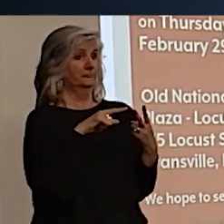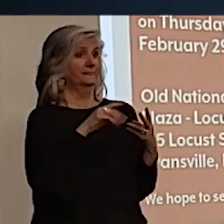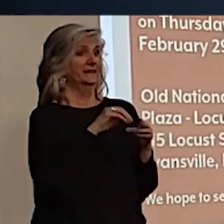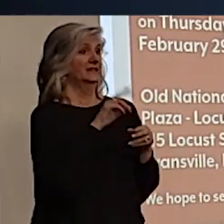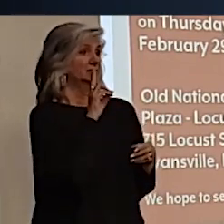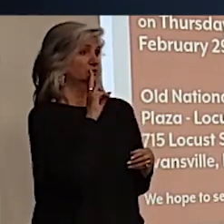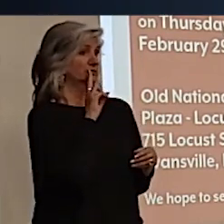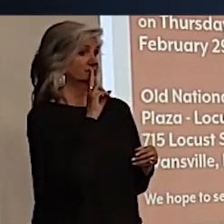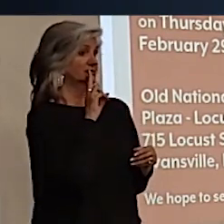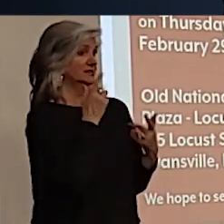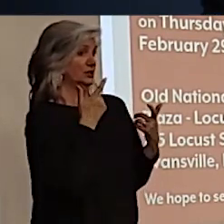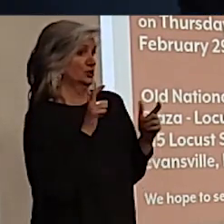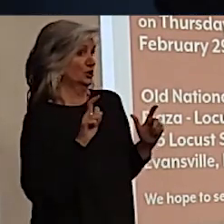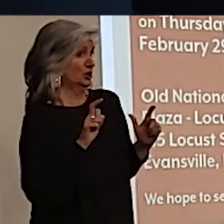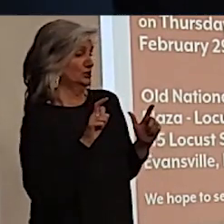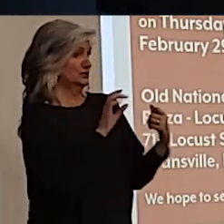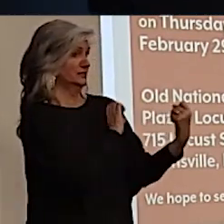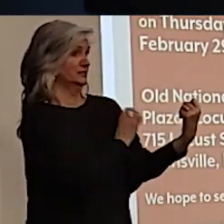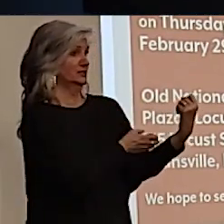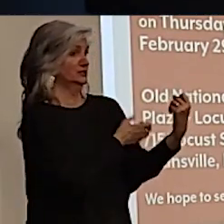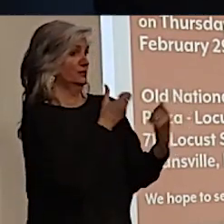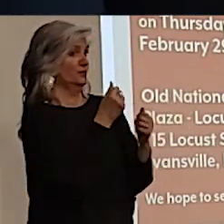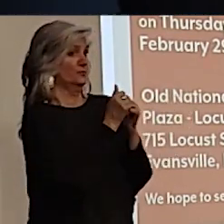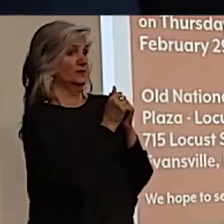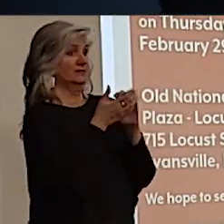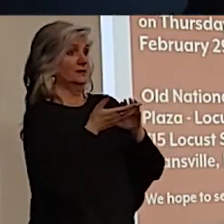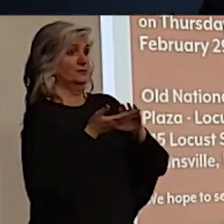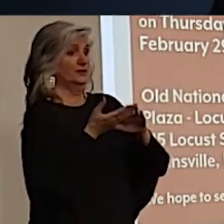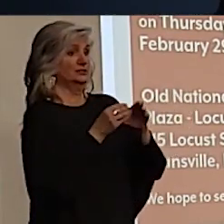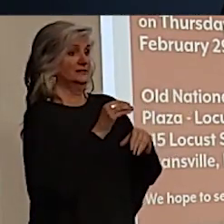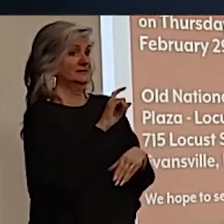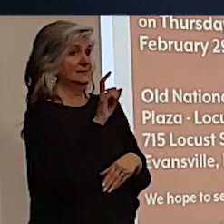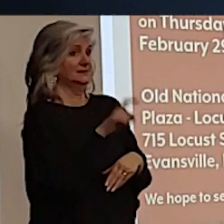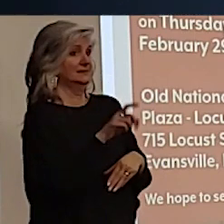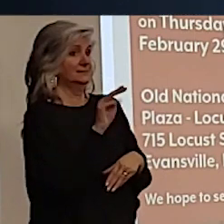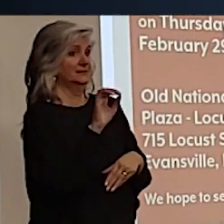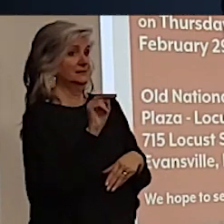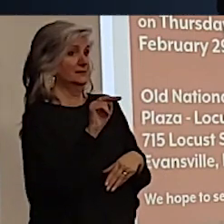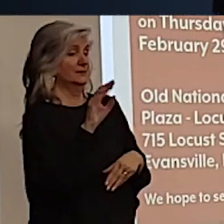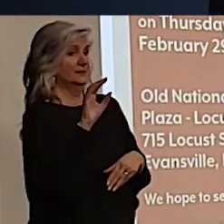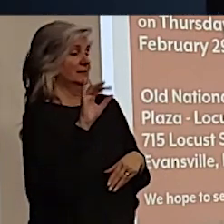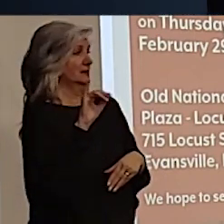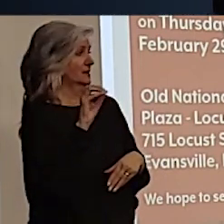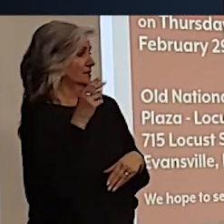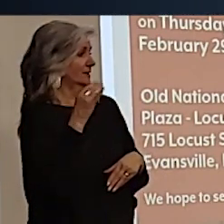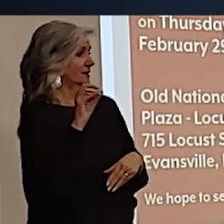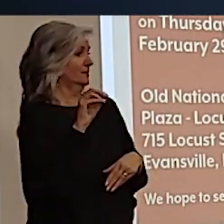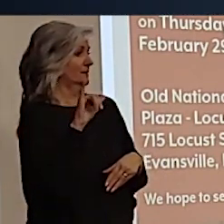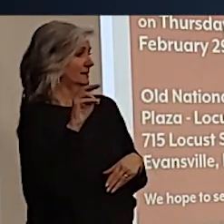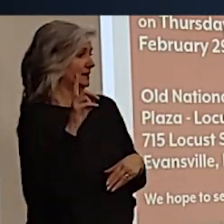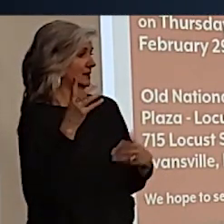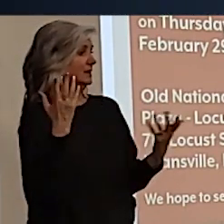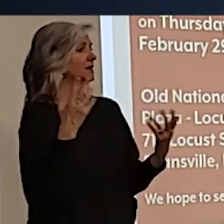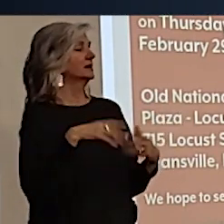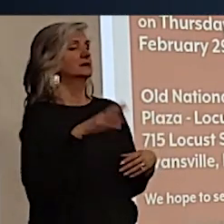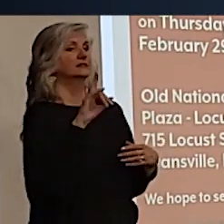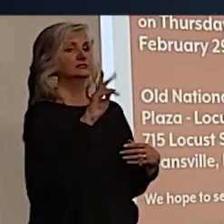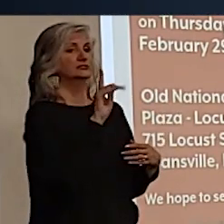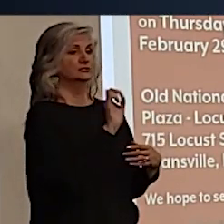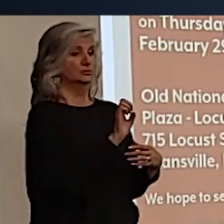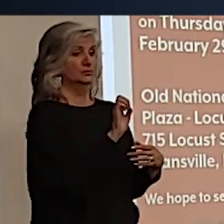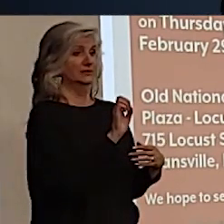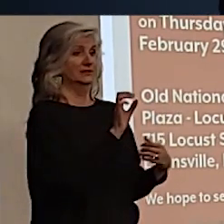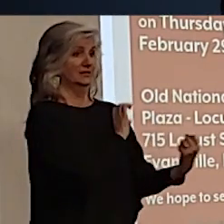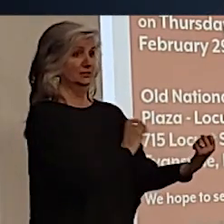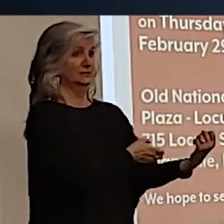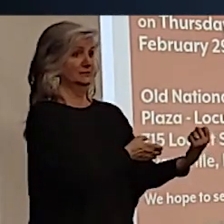Houston, large energy holding company with operations in Texas, Minnesota, Indiana, Ohio, elsewhere. The Duke Energy Empire,